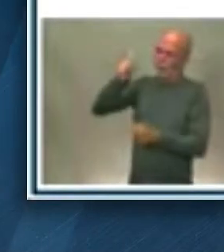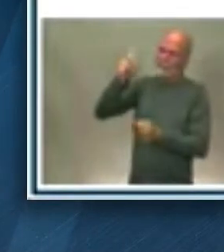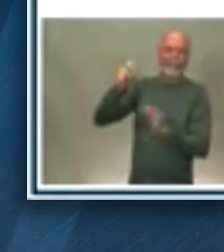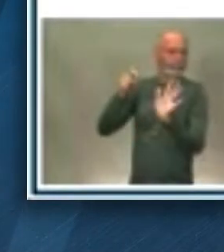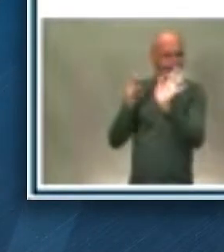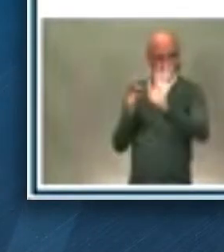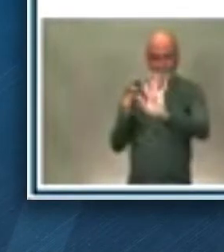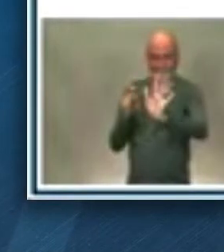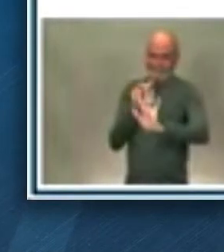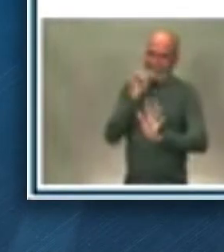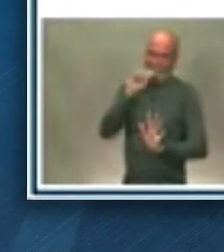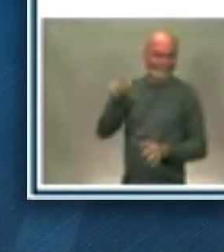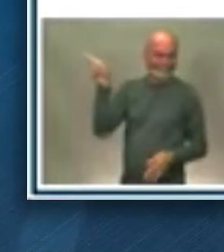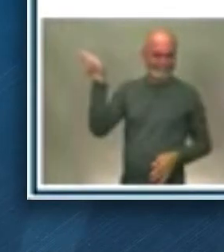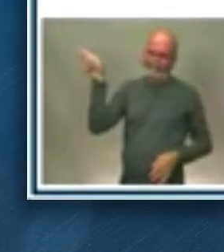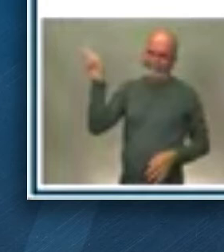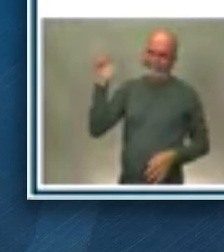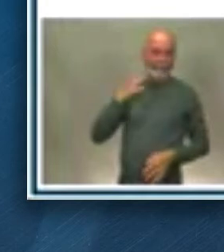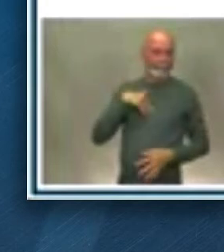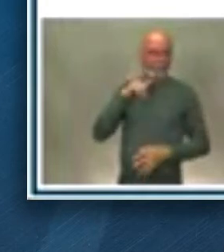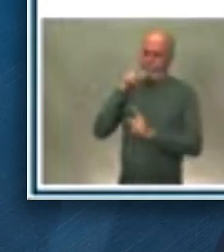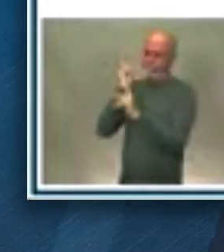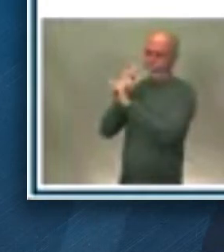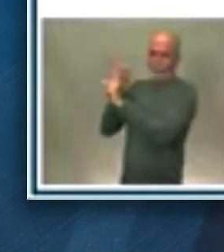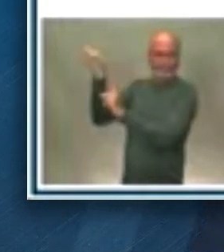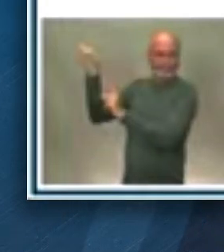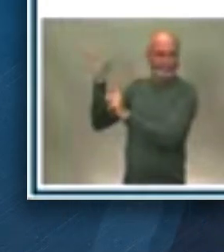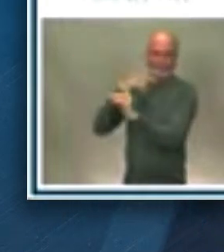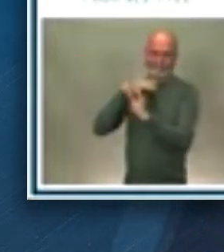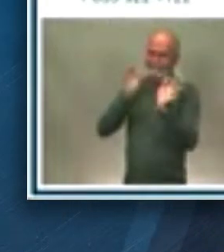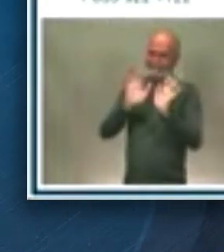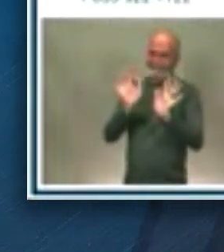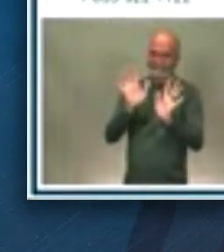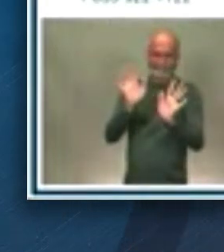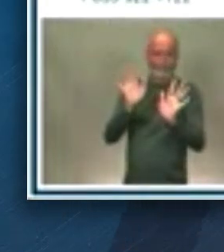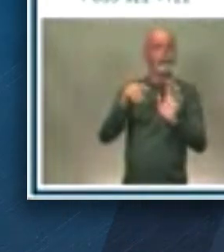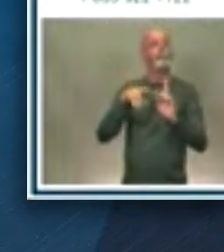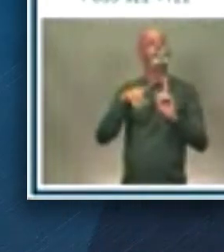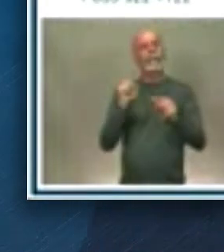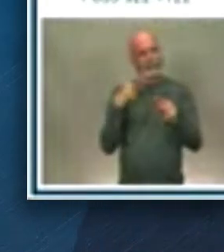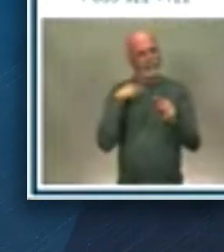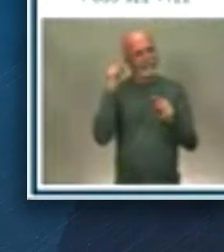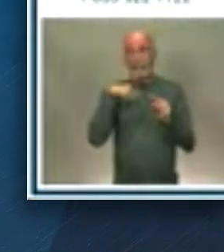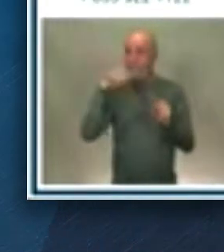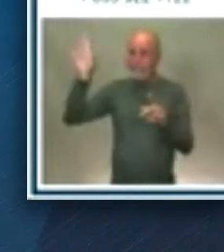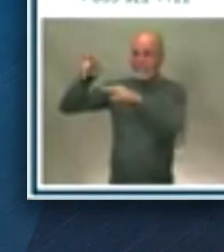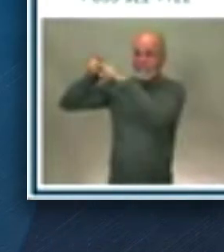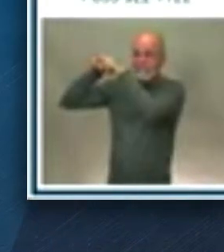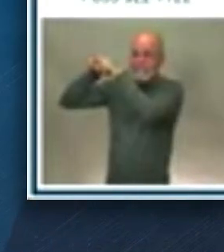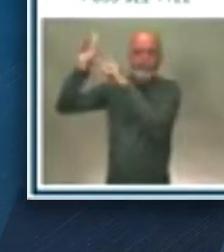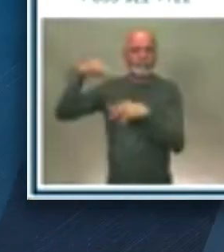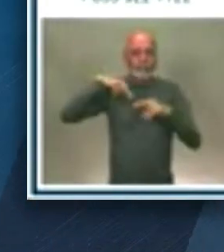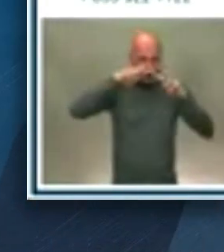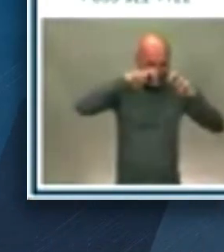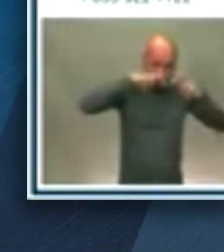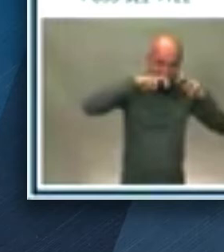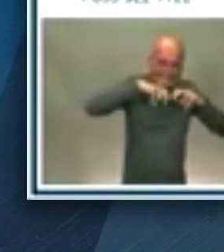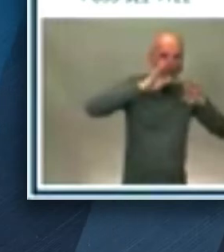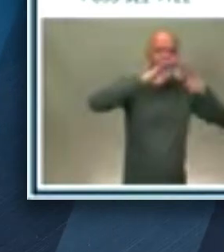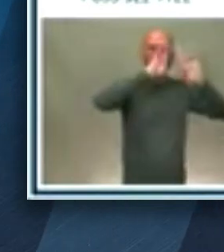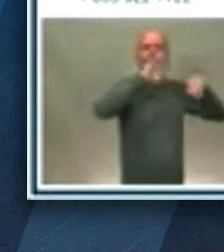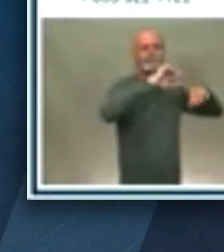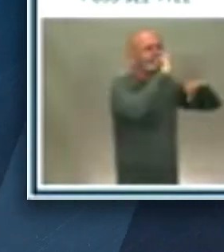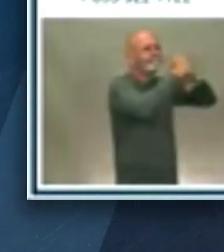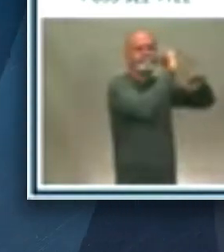disingenuous to say that. So I won't say that because it's not the solution. So we really need more housing stock in this province. That's how we'll solve the housing